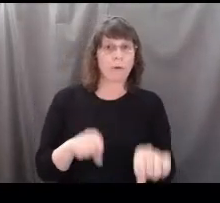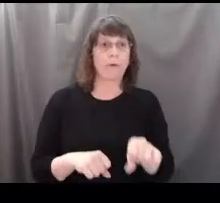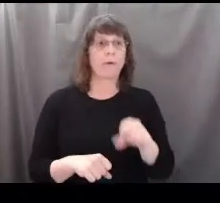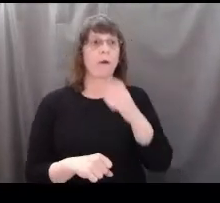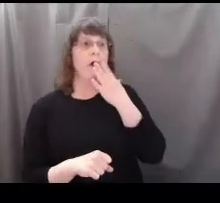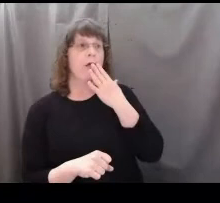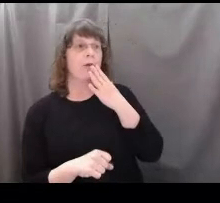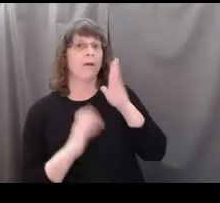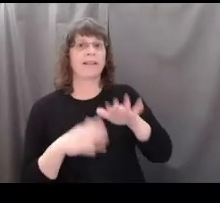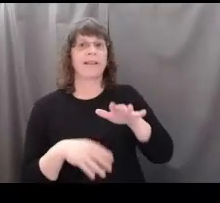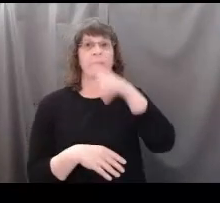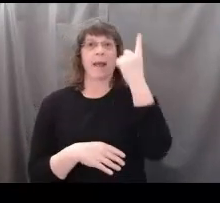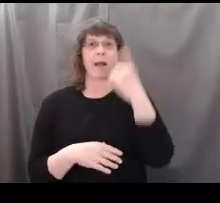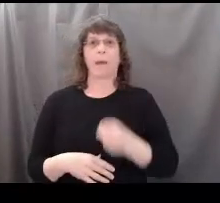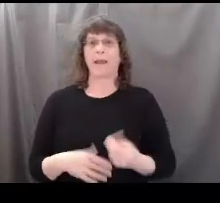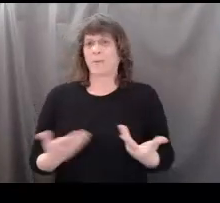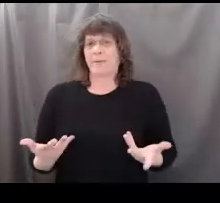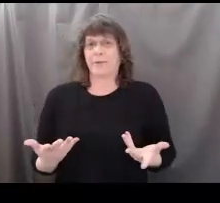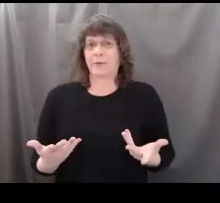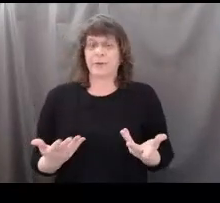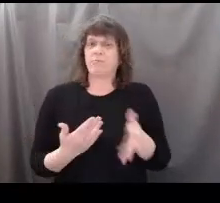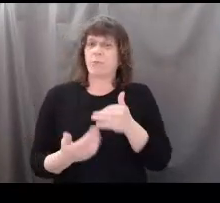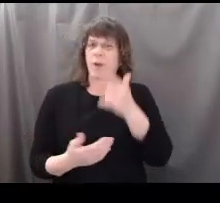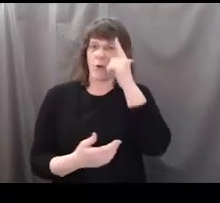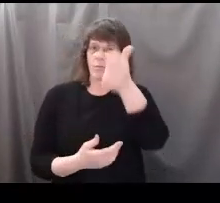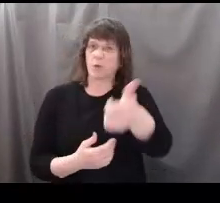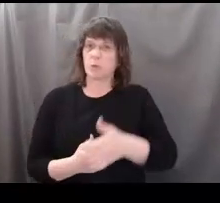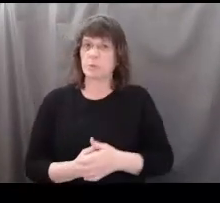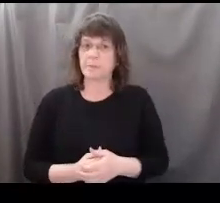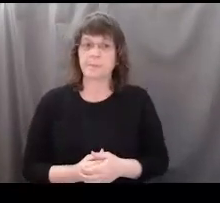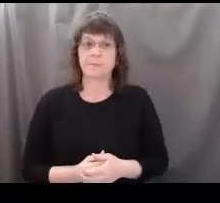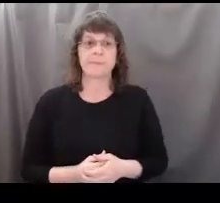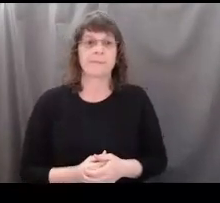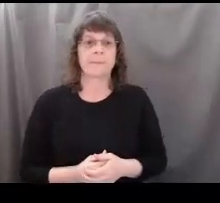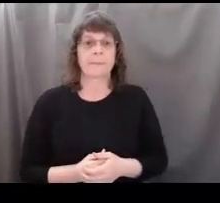leave it black and white, do whatever you want.